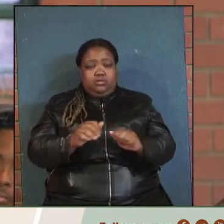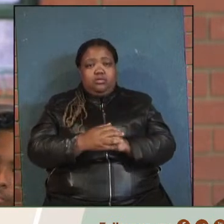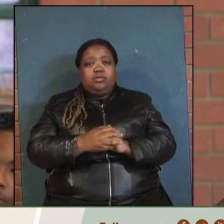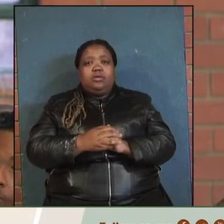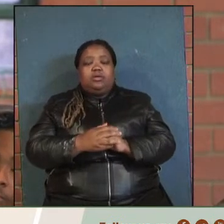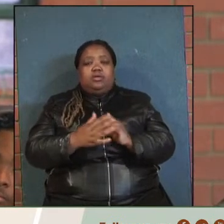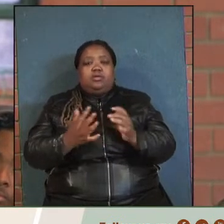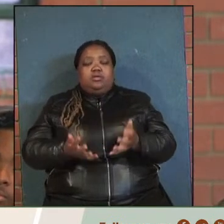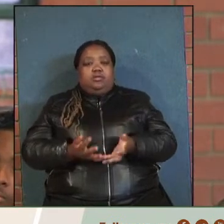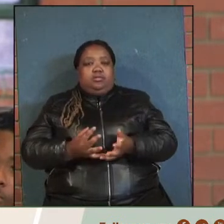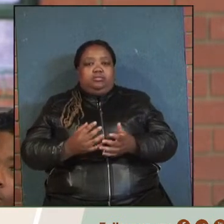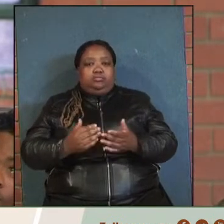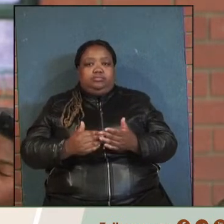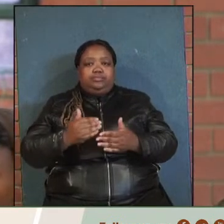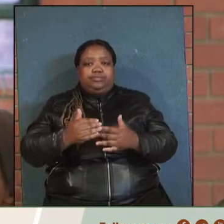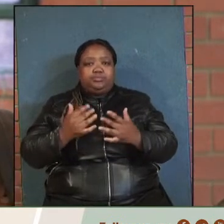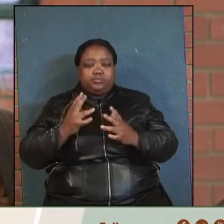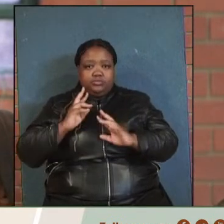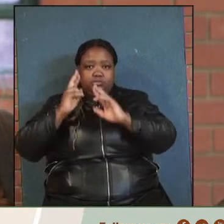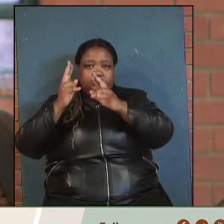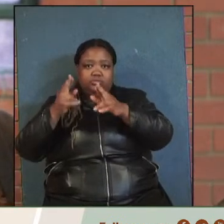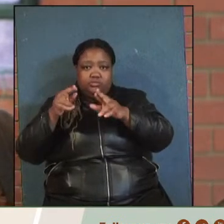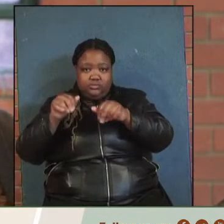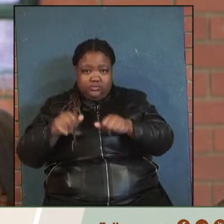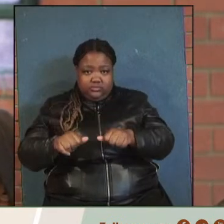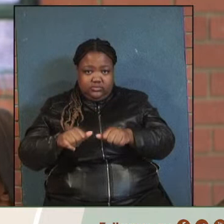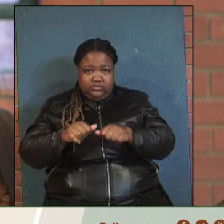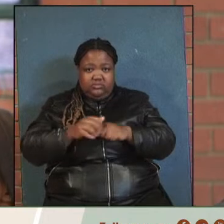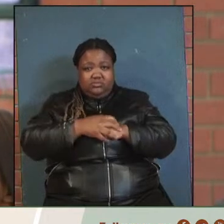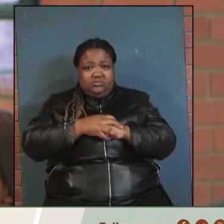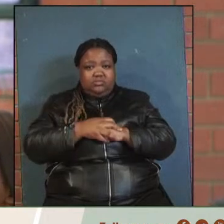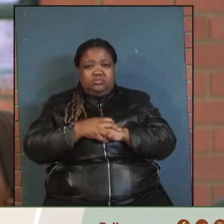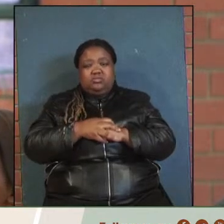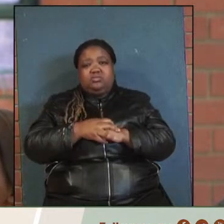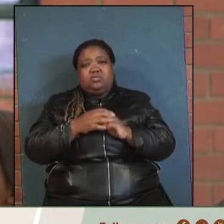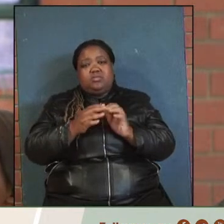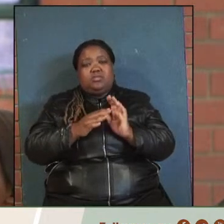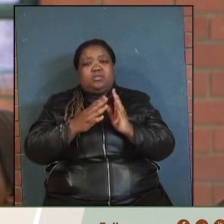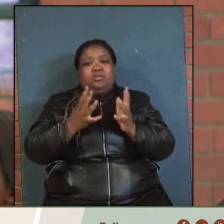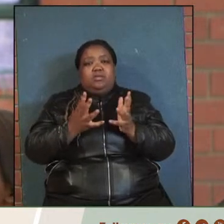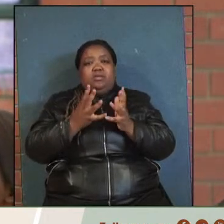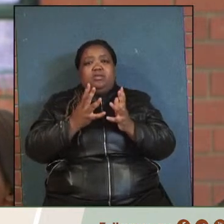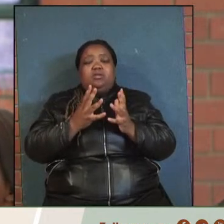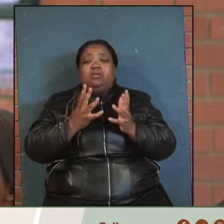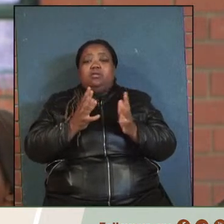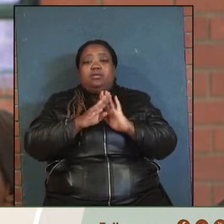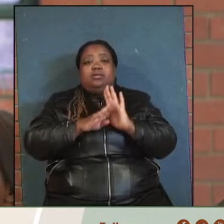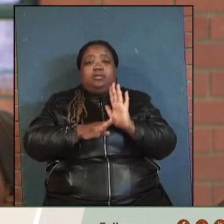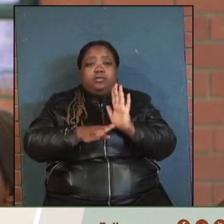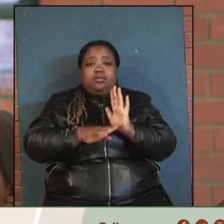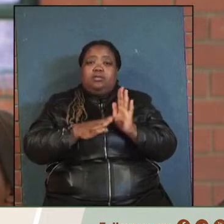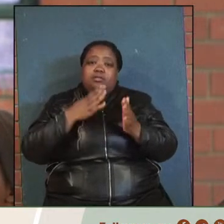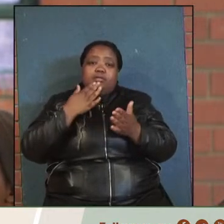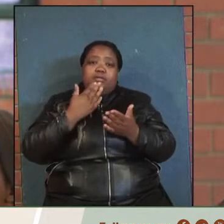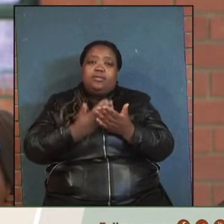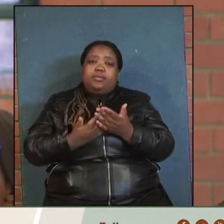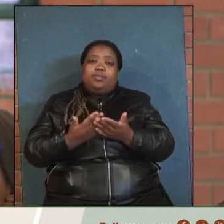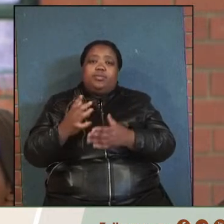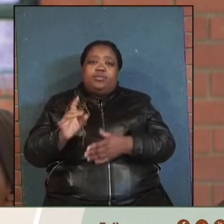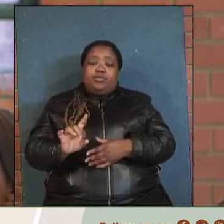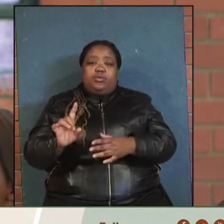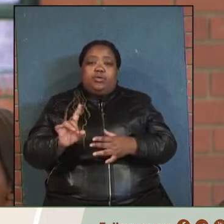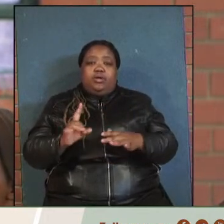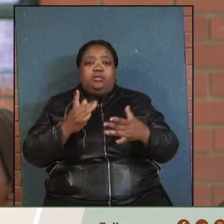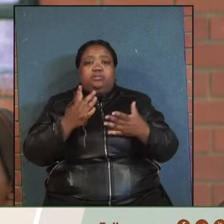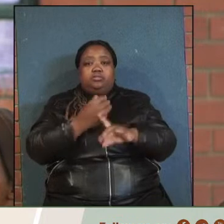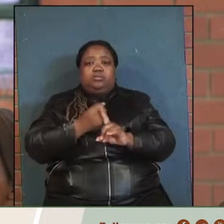is reported. Greater investments are needed in programs that have been proven to stop the abuse before it occurs, such